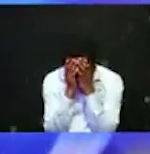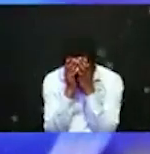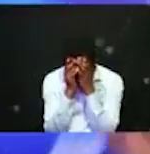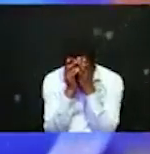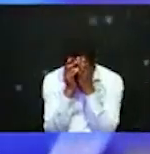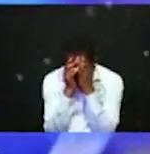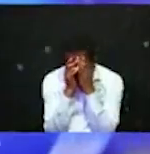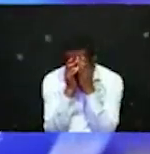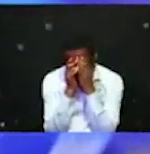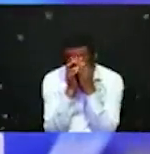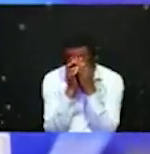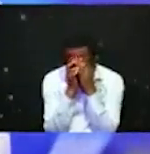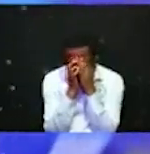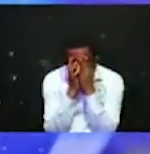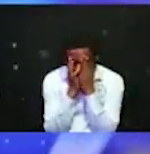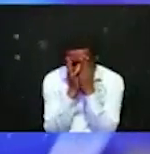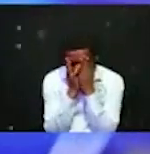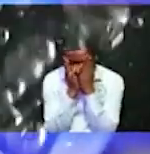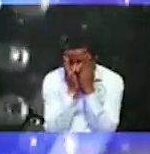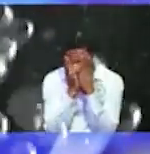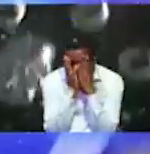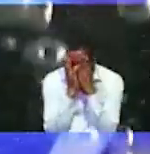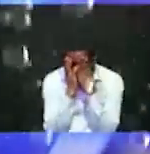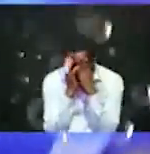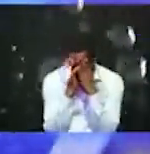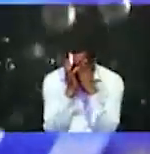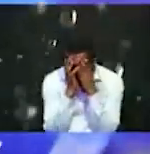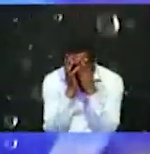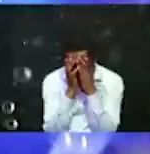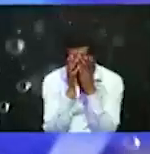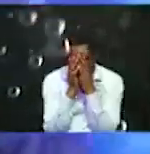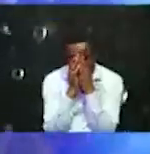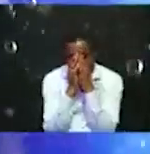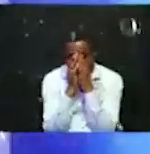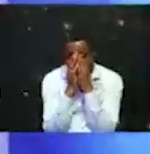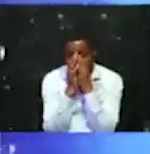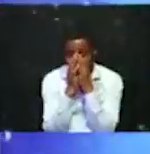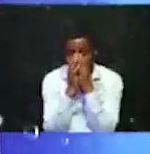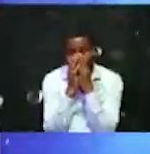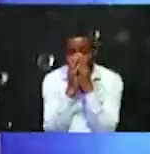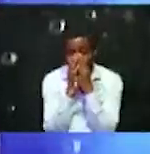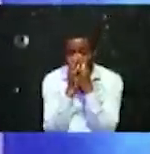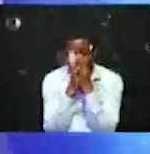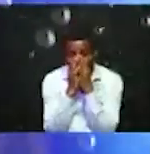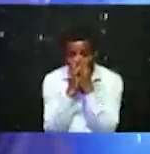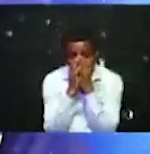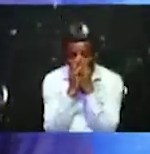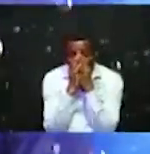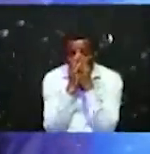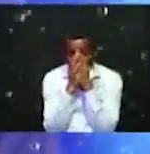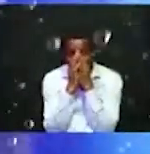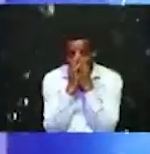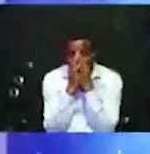assaults, all the lies, let God be merciful. In the name of Jesus,